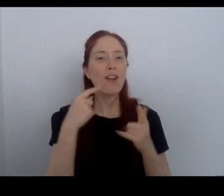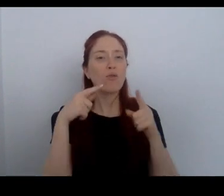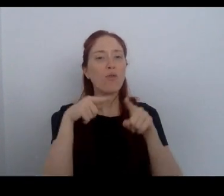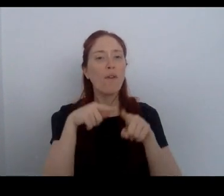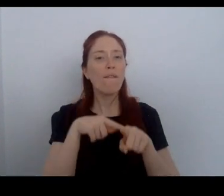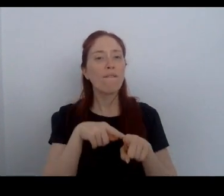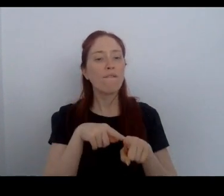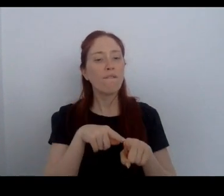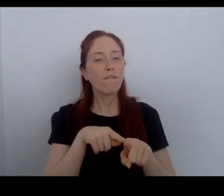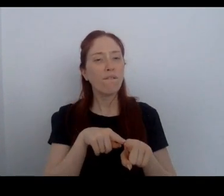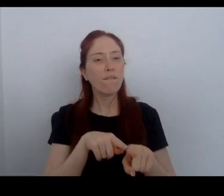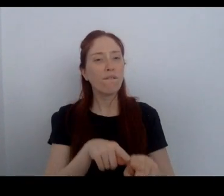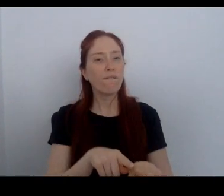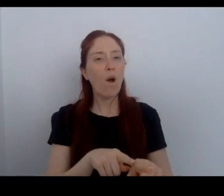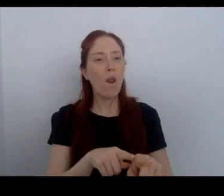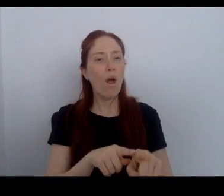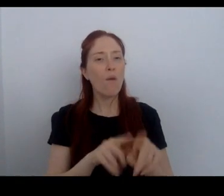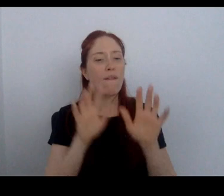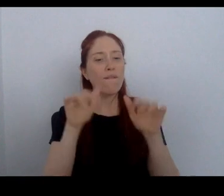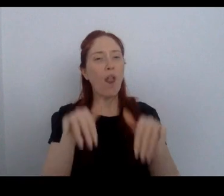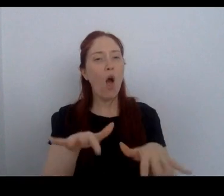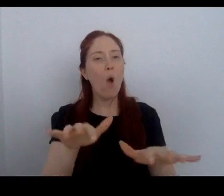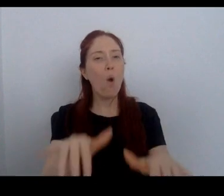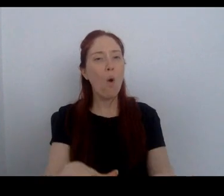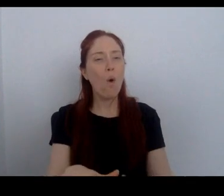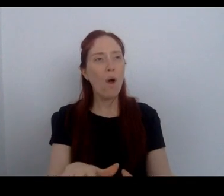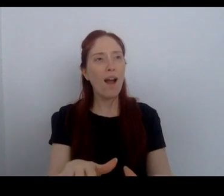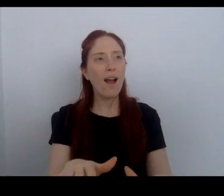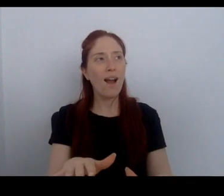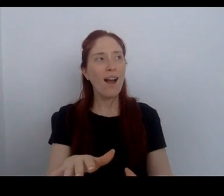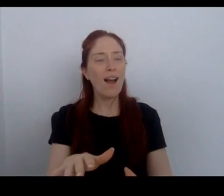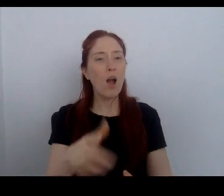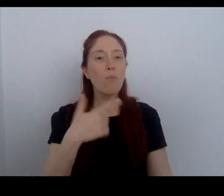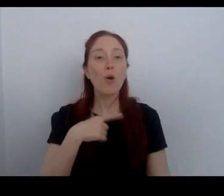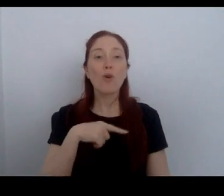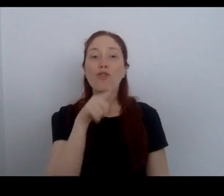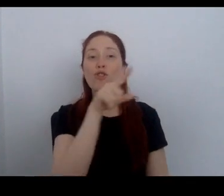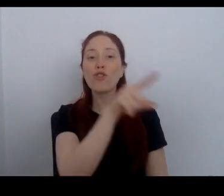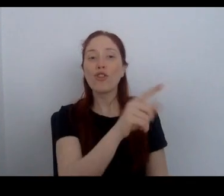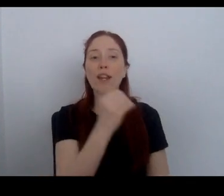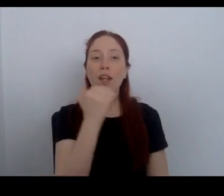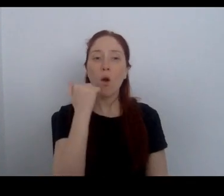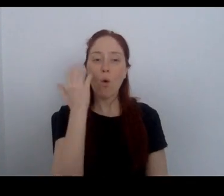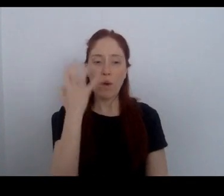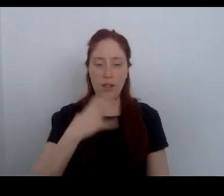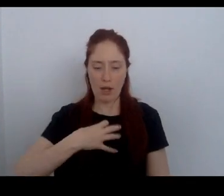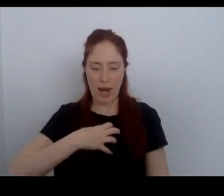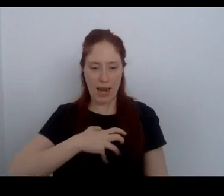wood is a rule, because she was always adapting to what was the subject